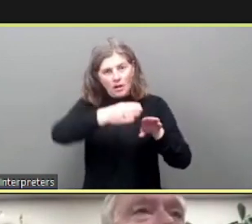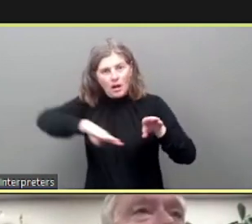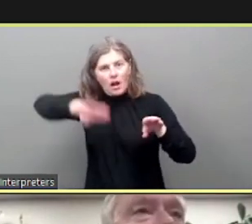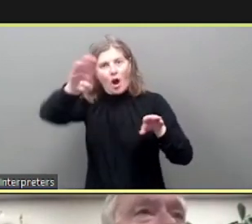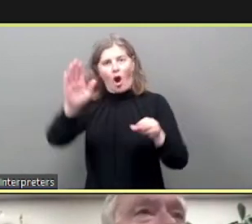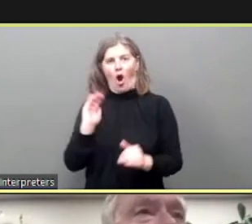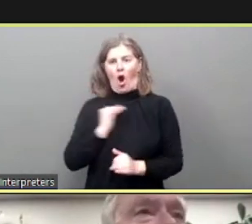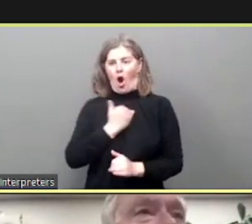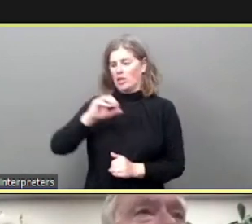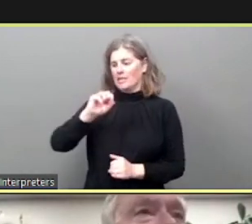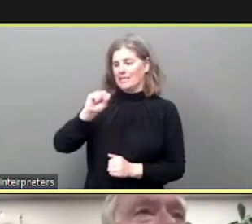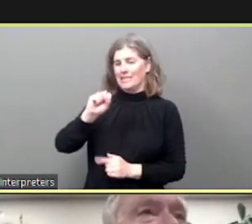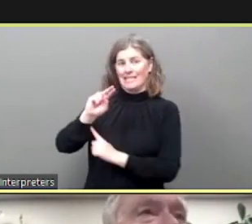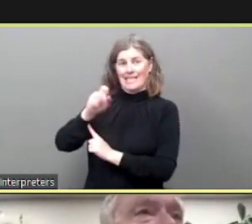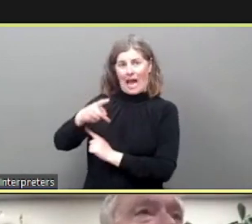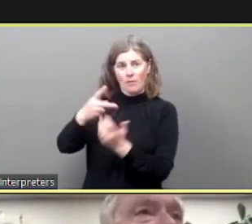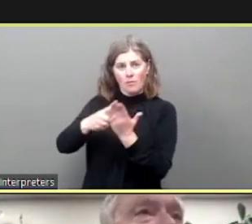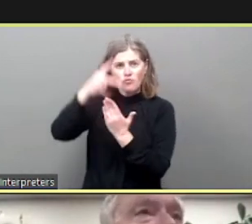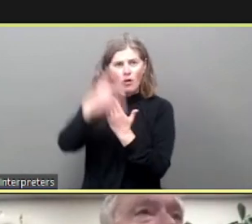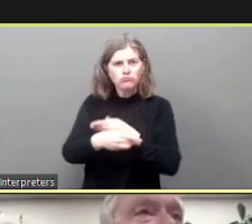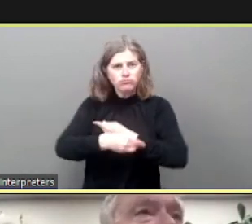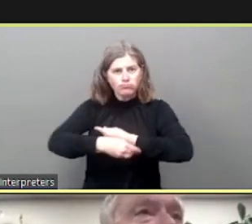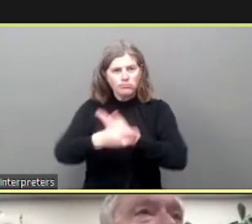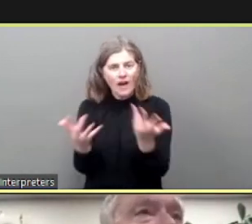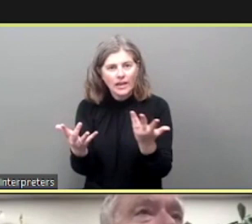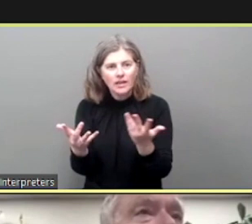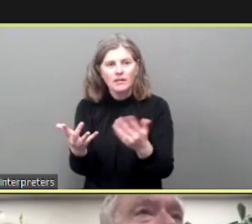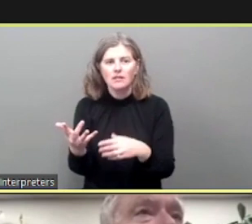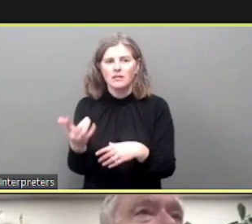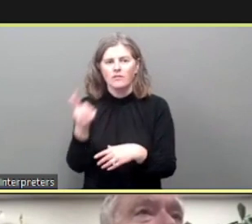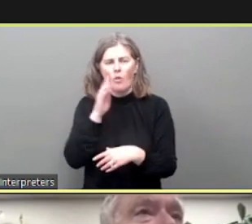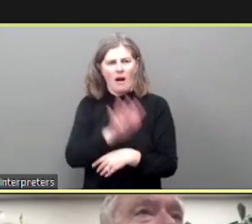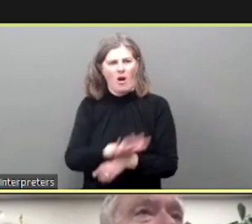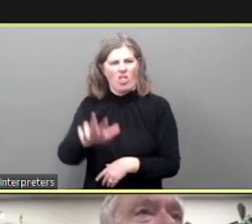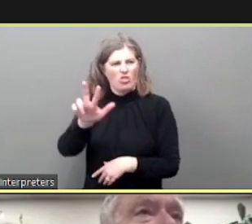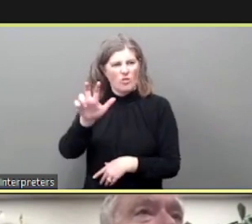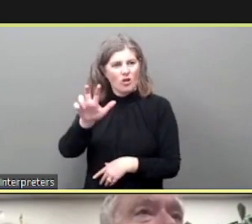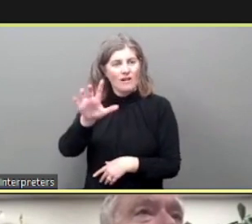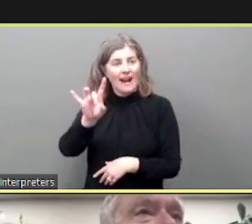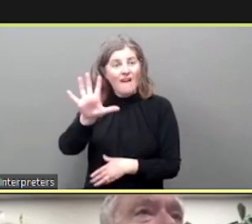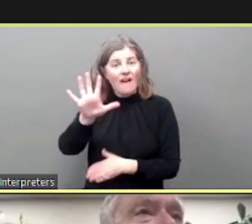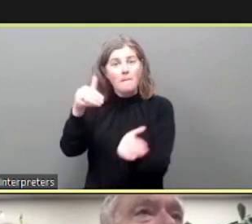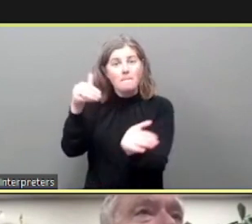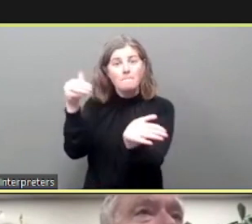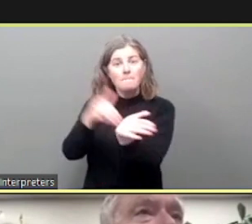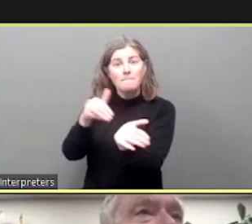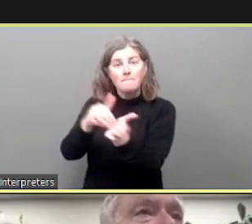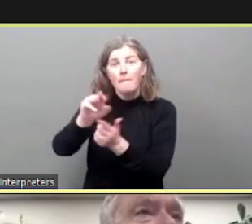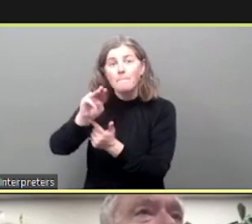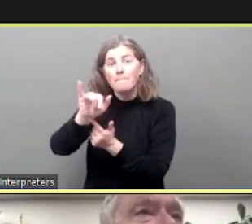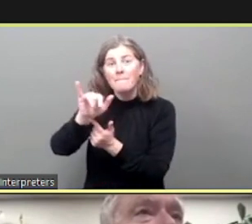provided money for 385 million,